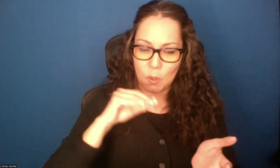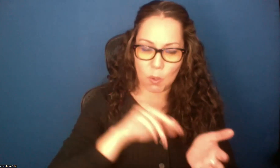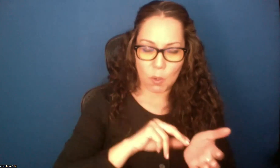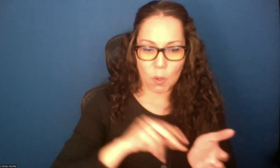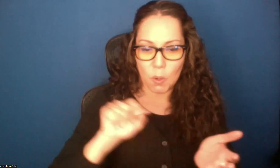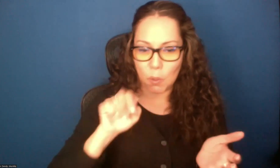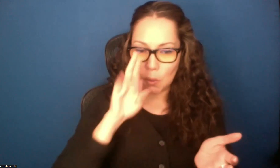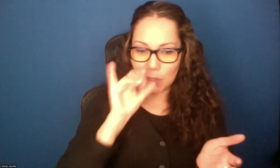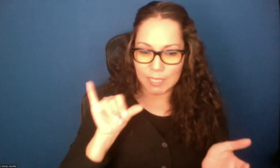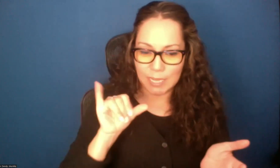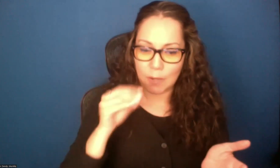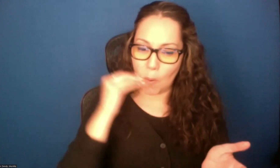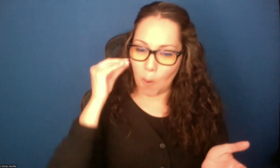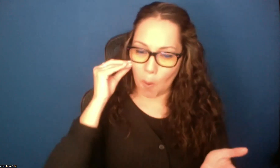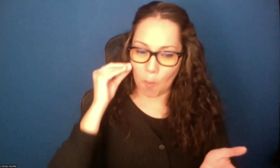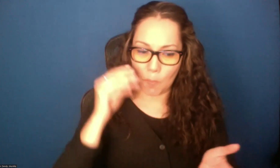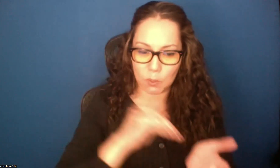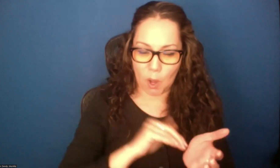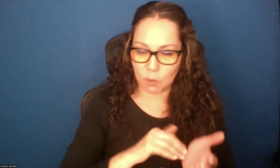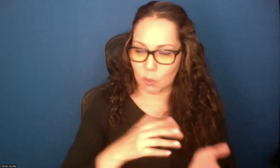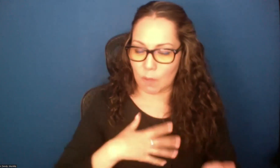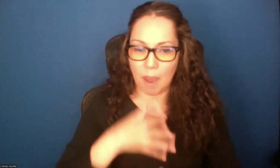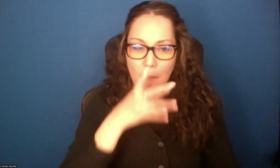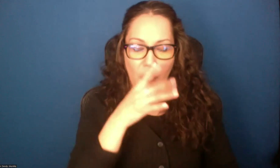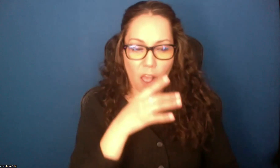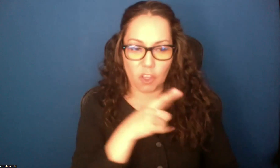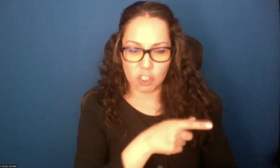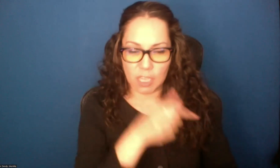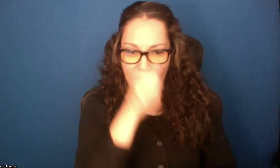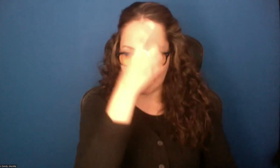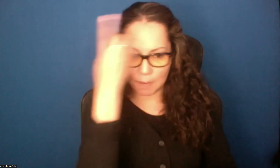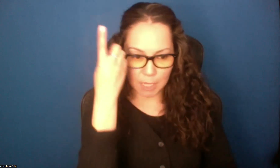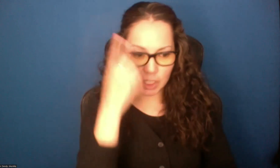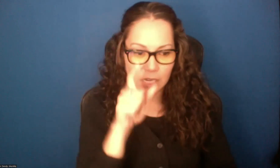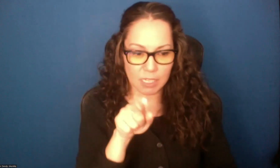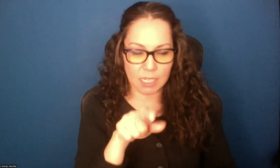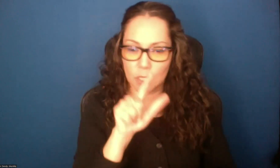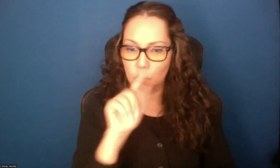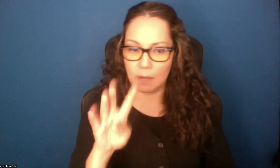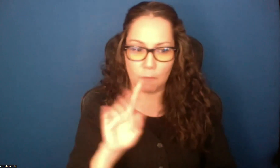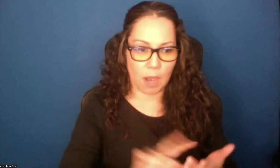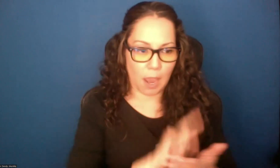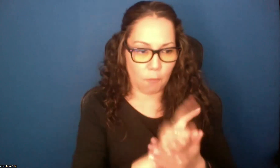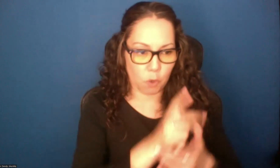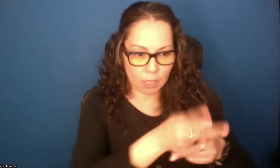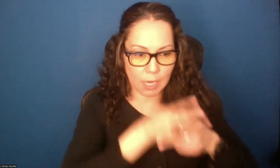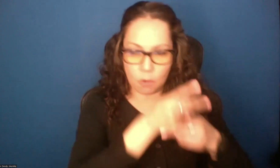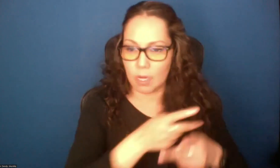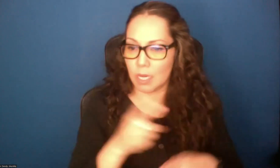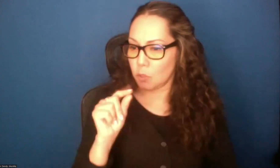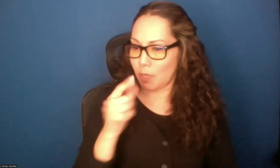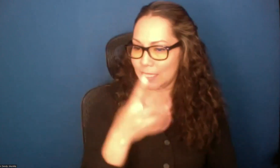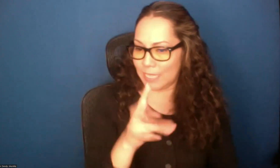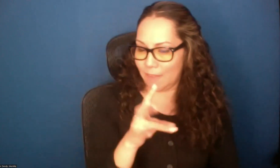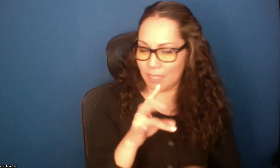had dementia and needed 24-hour care. And in 2017, after